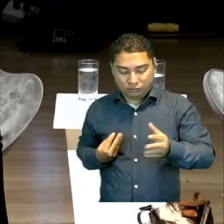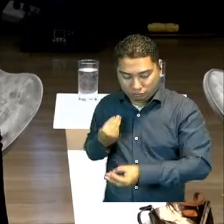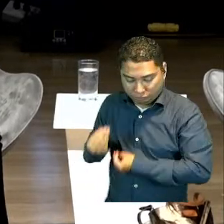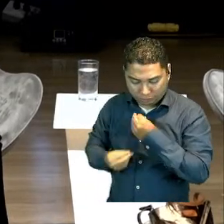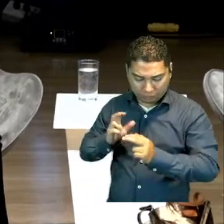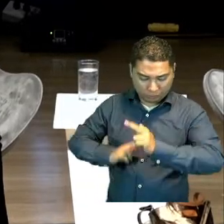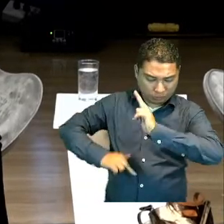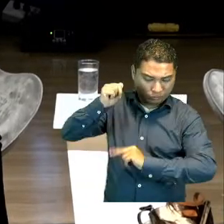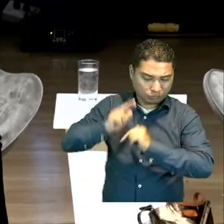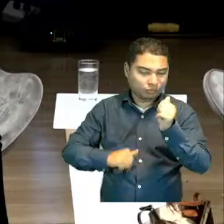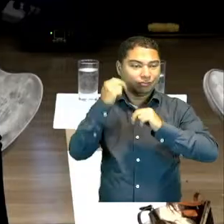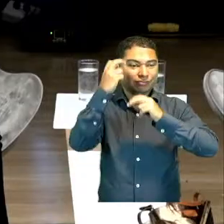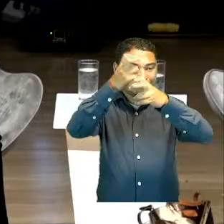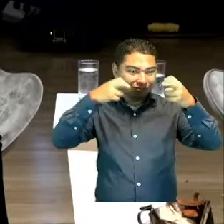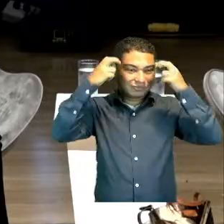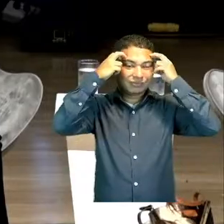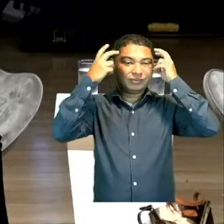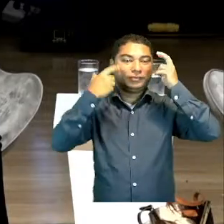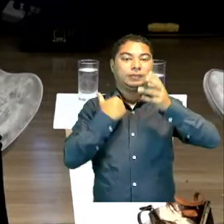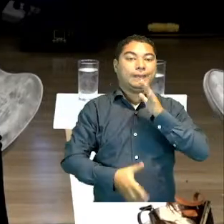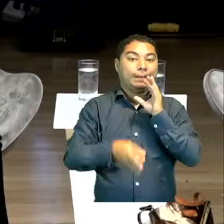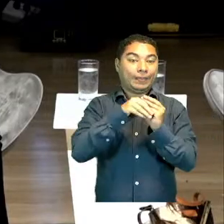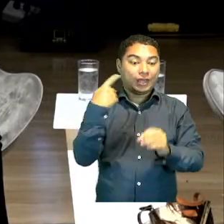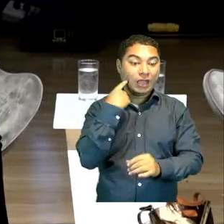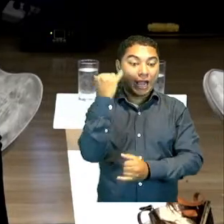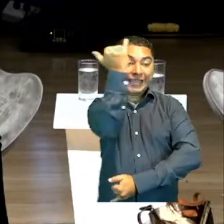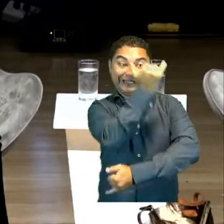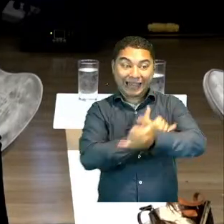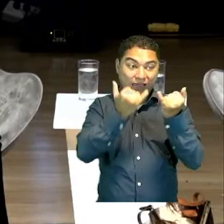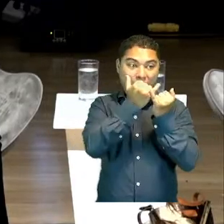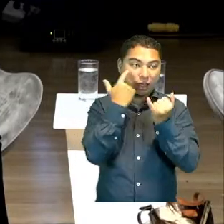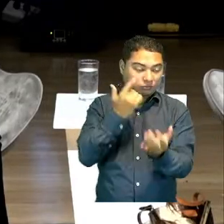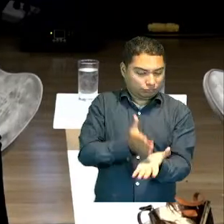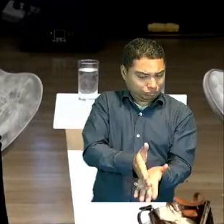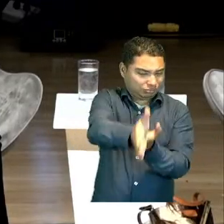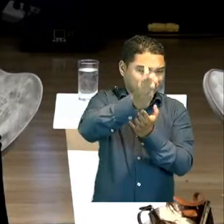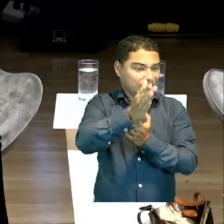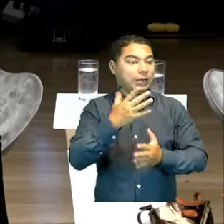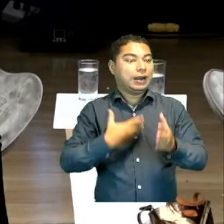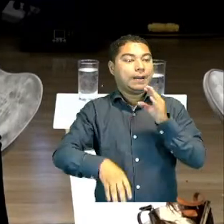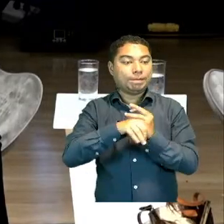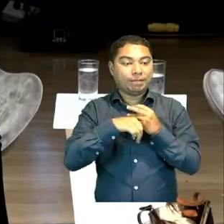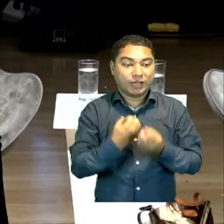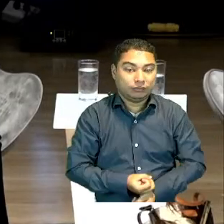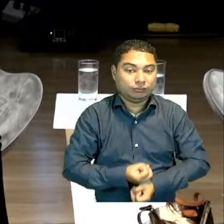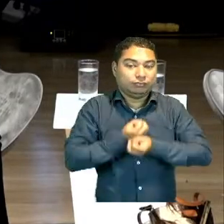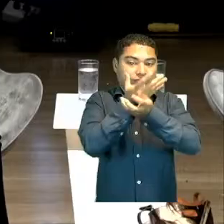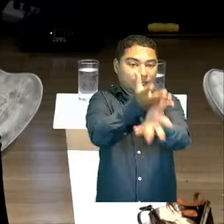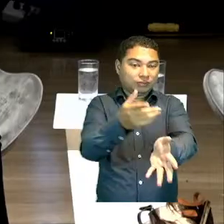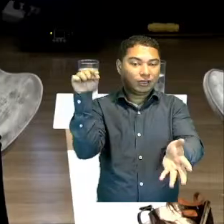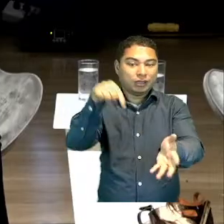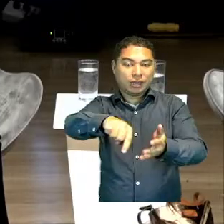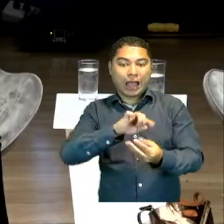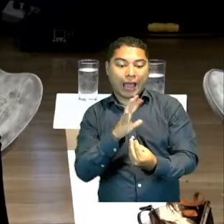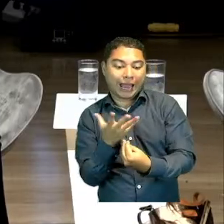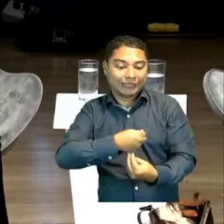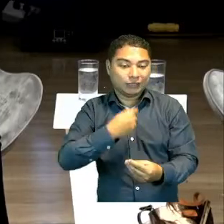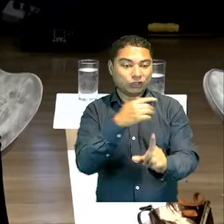that we can bring about as positive for the